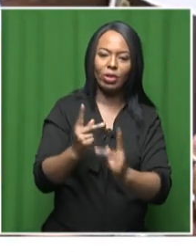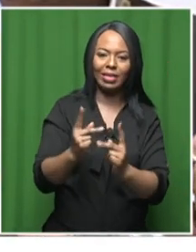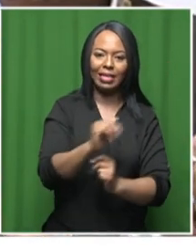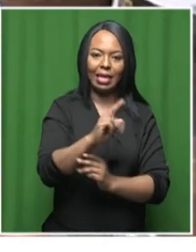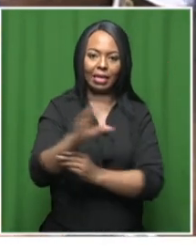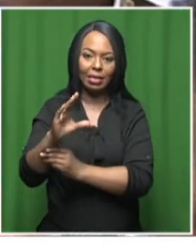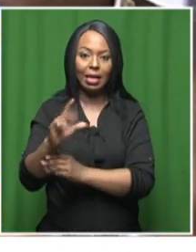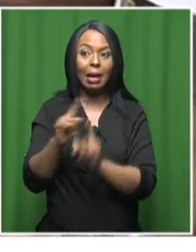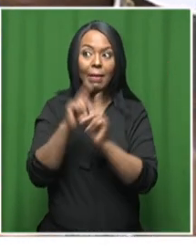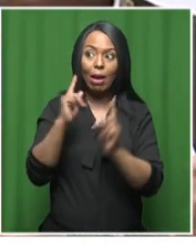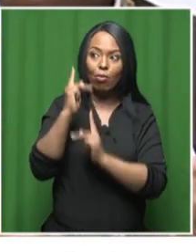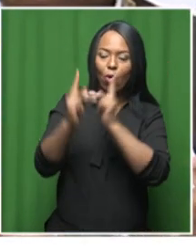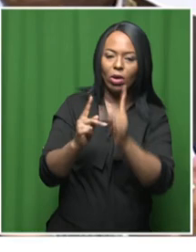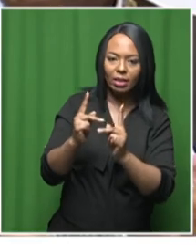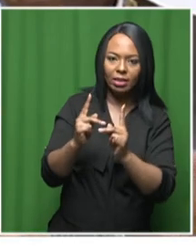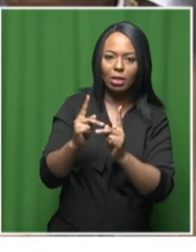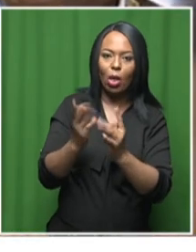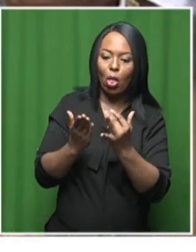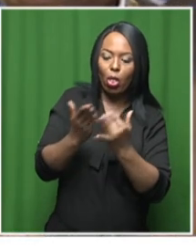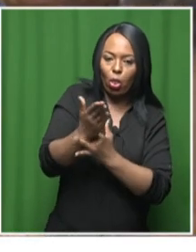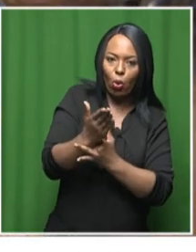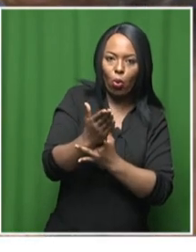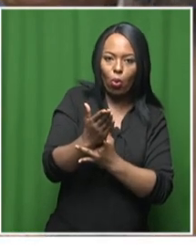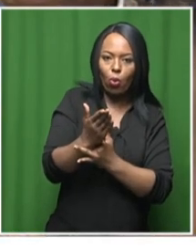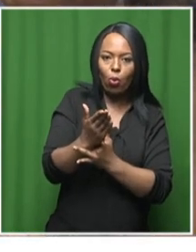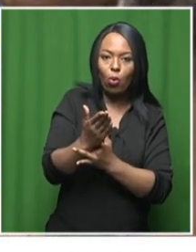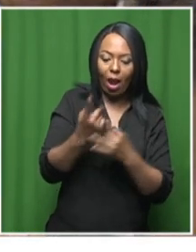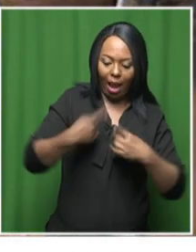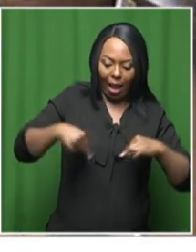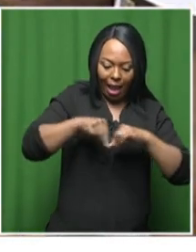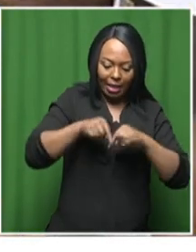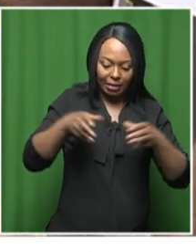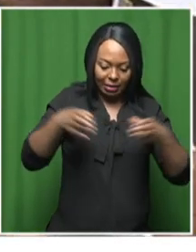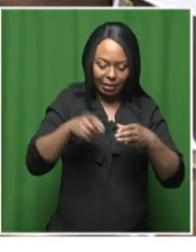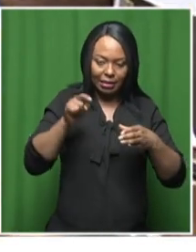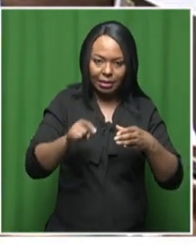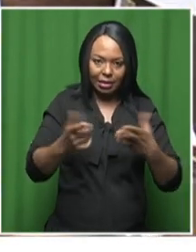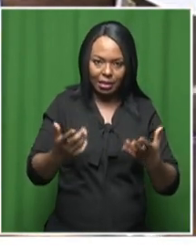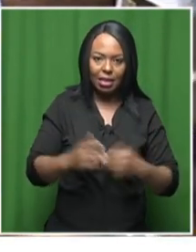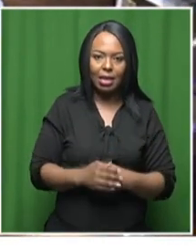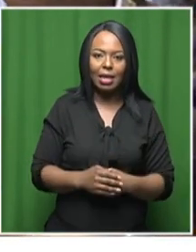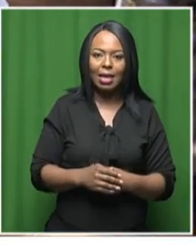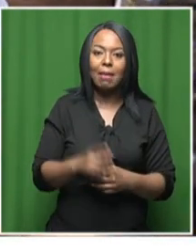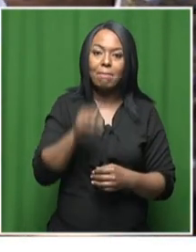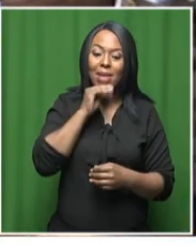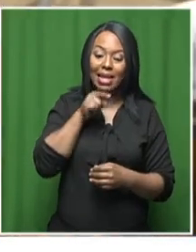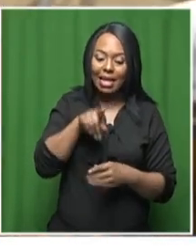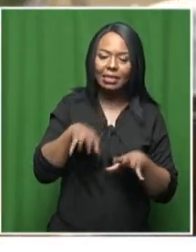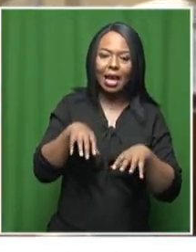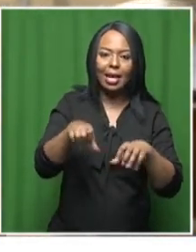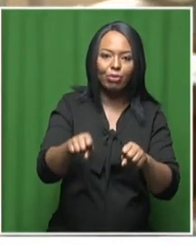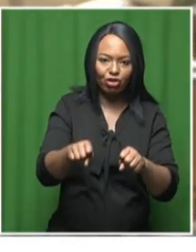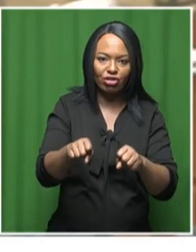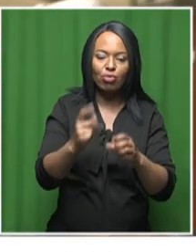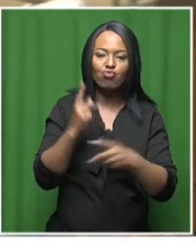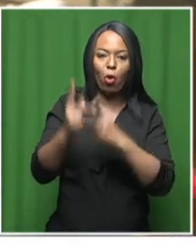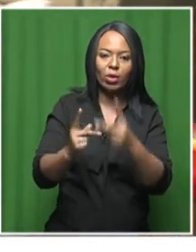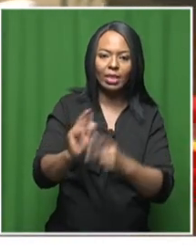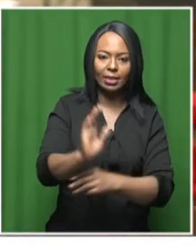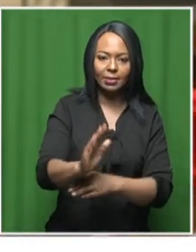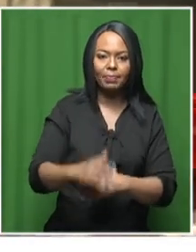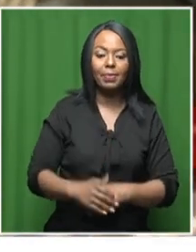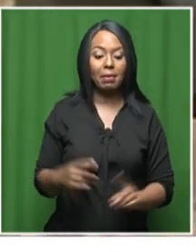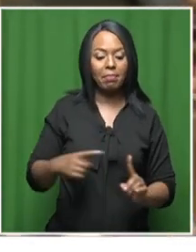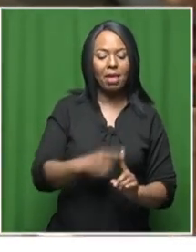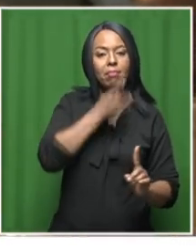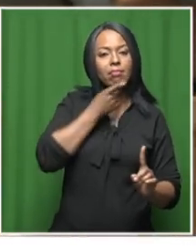this process will have to go through it as the ANC. It's part of our adaptation process. Mabuza says